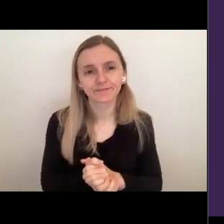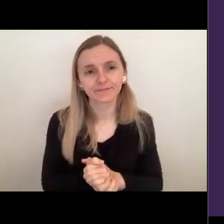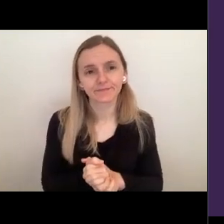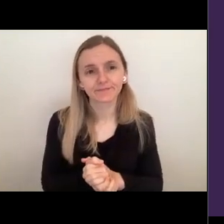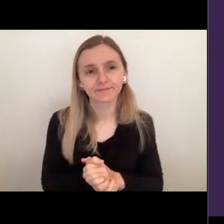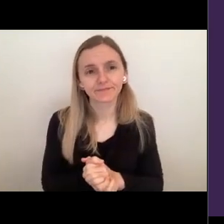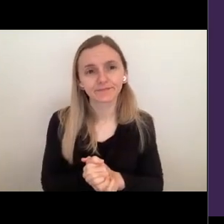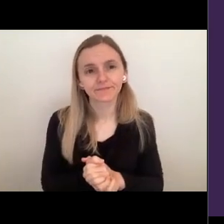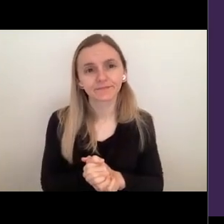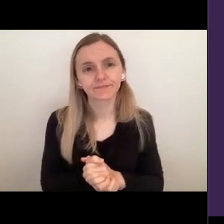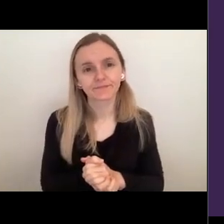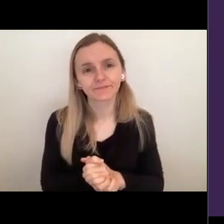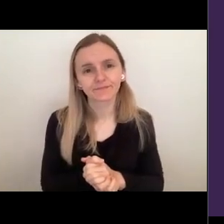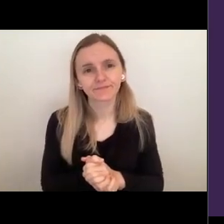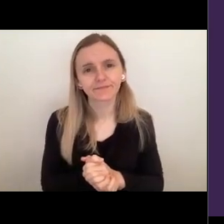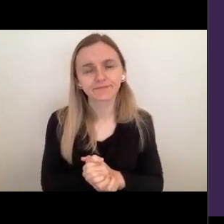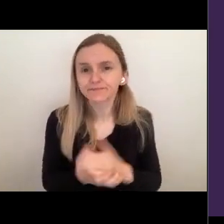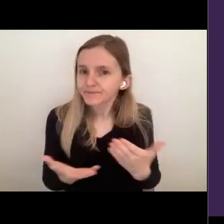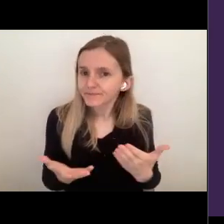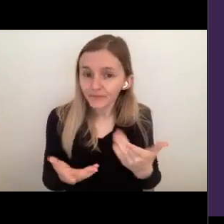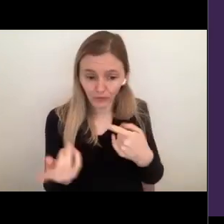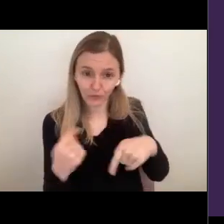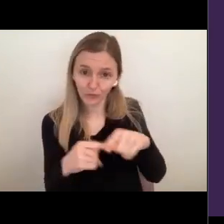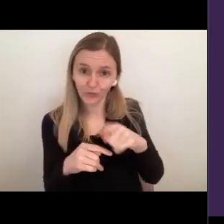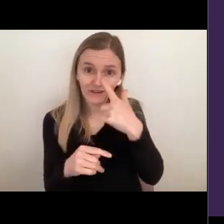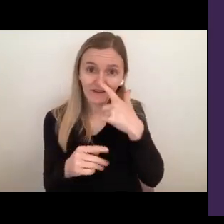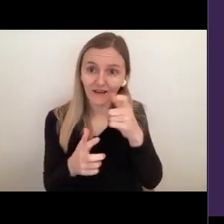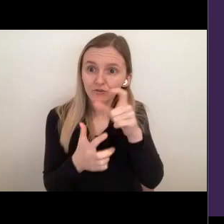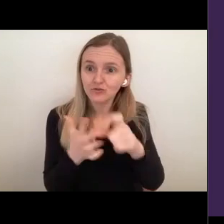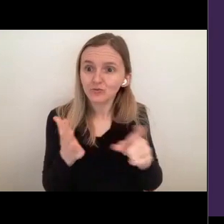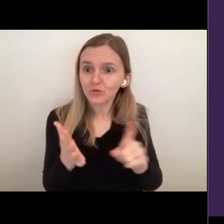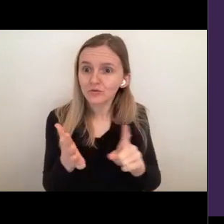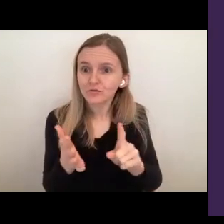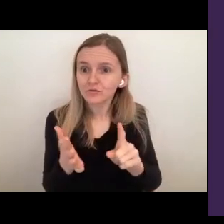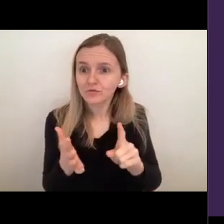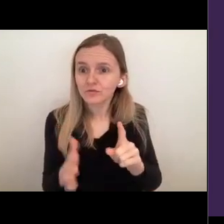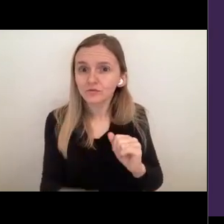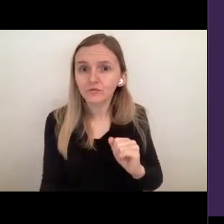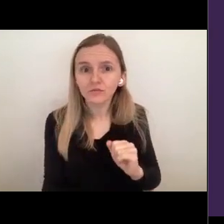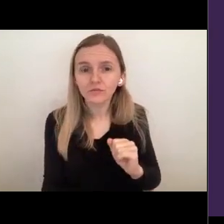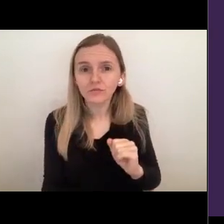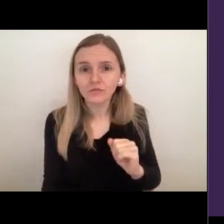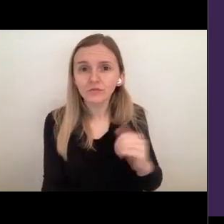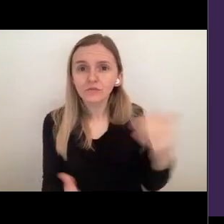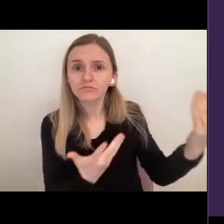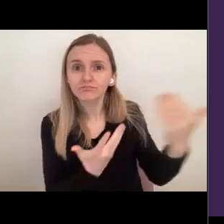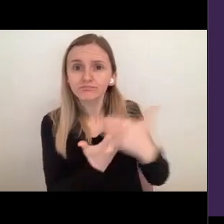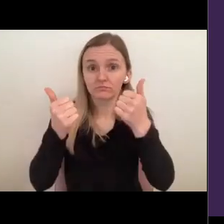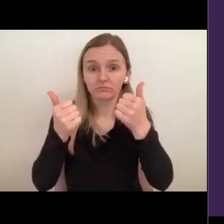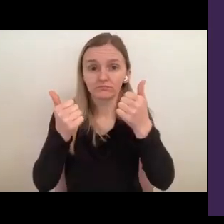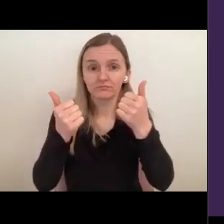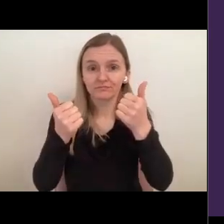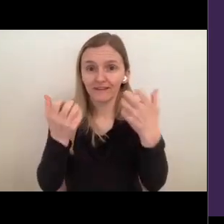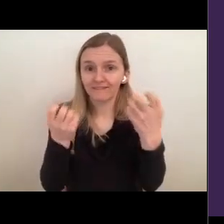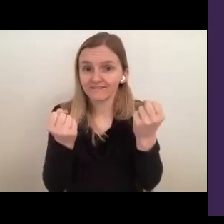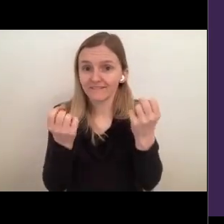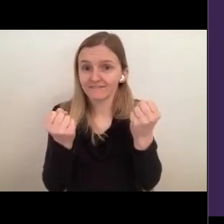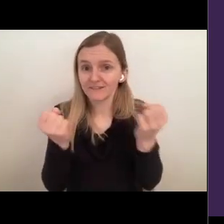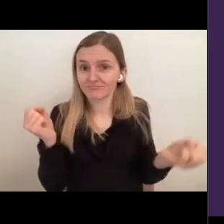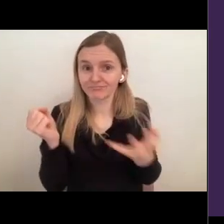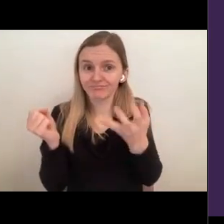So what can we do about it? Well, we can. Oh, hello. Sorry to interrupt, but we're still on the current. Well,